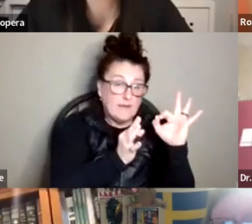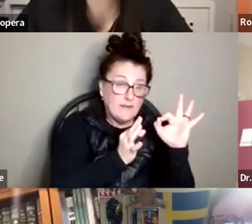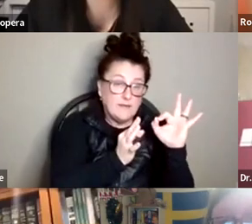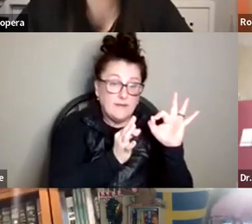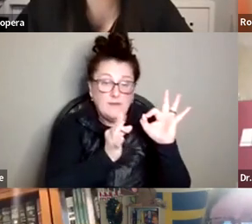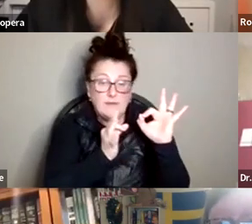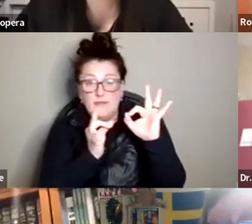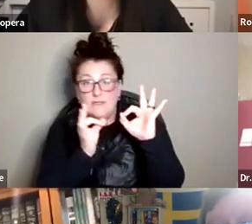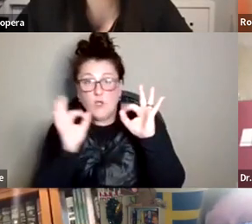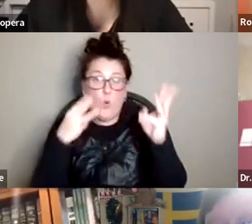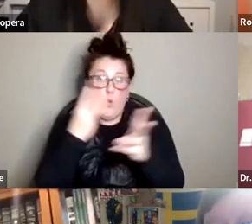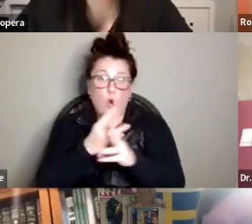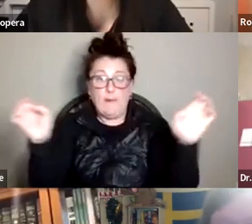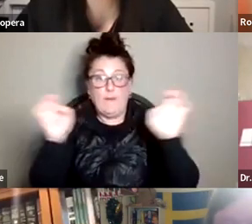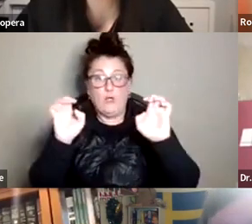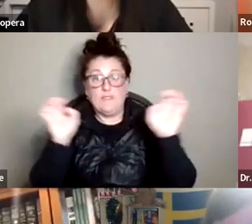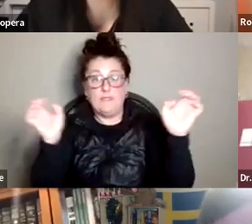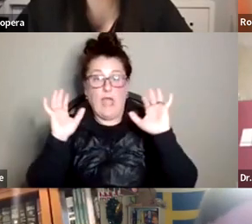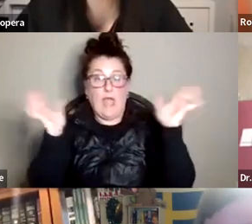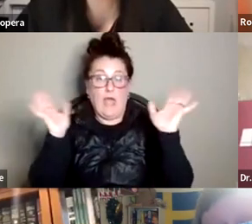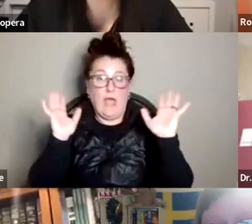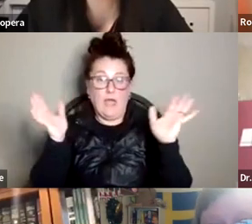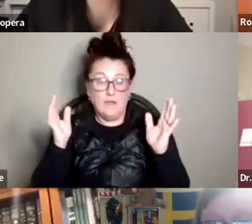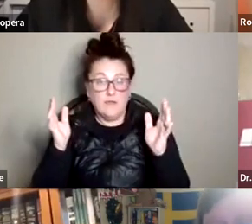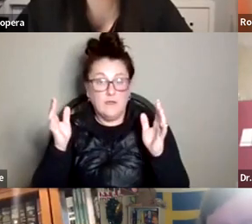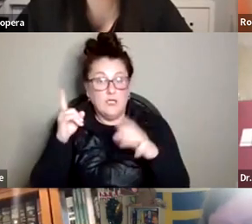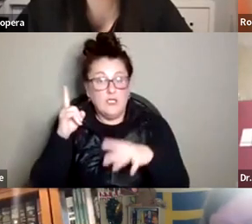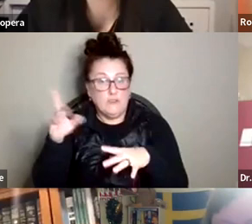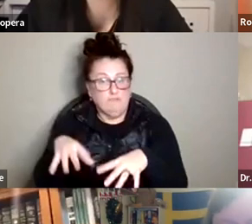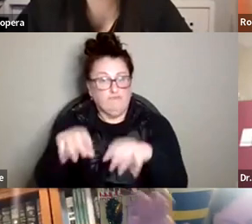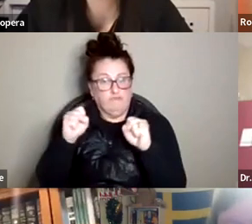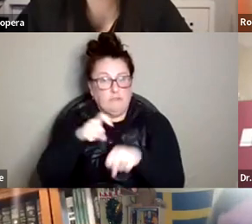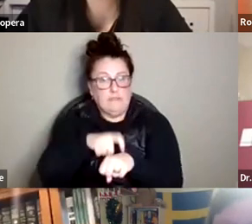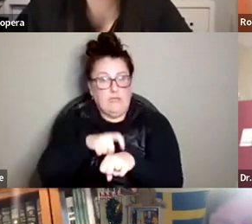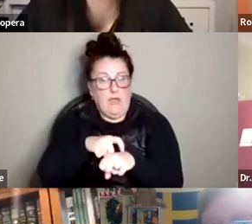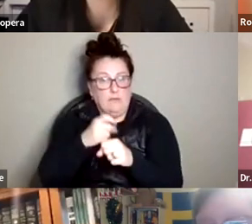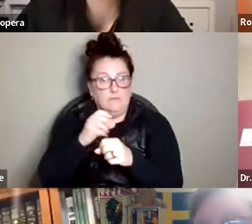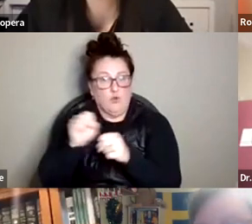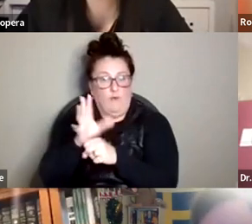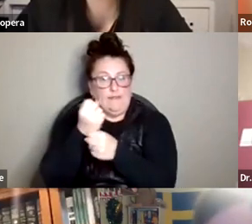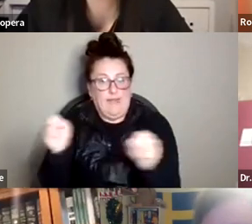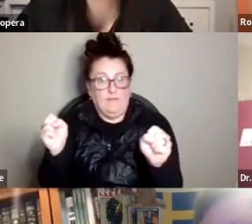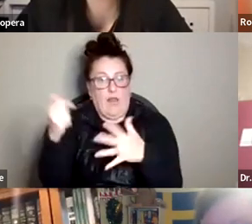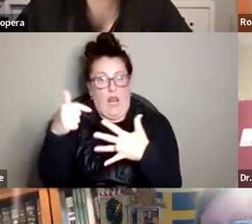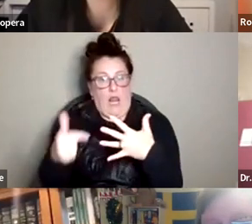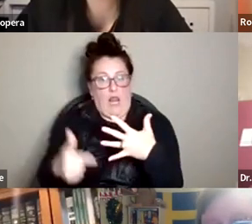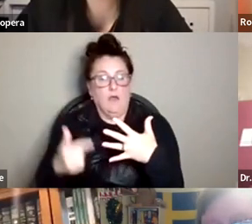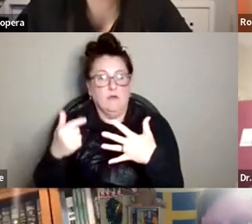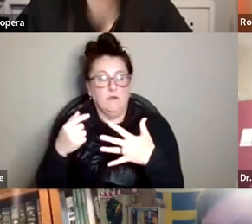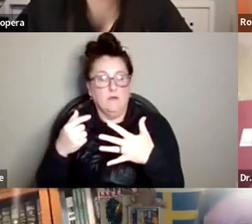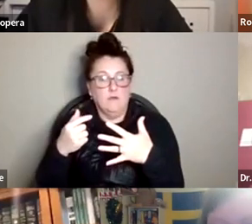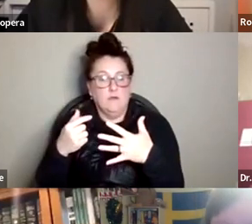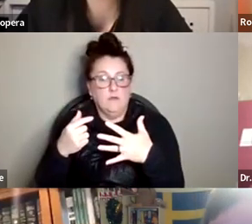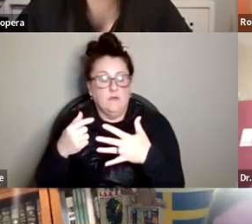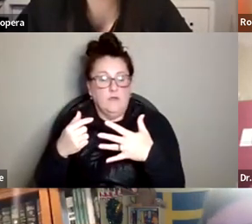it's a world emergency. We've just are like emerging through now. She had to take some time to do COVID safety issues for the schools and all of us. So she